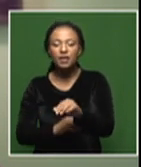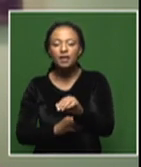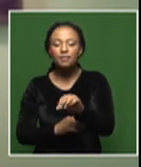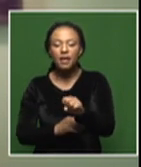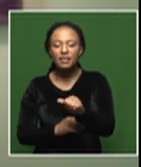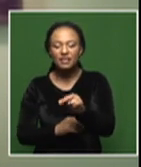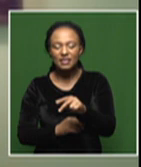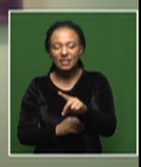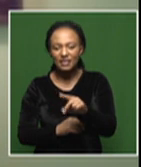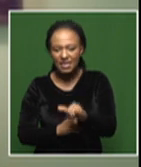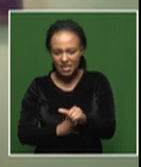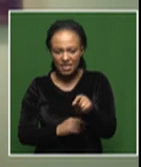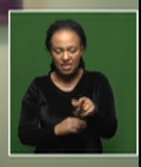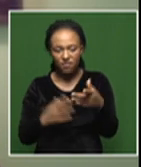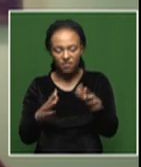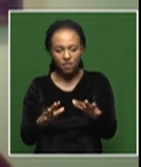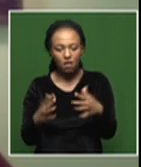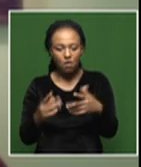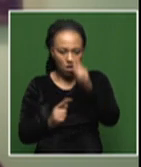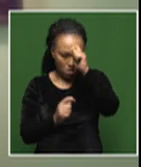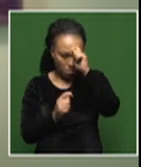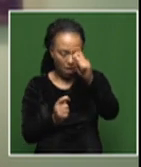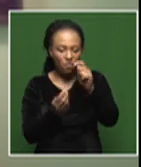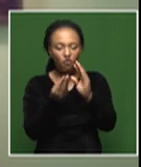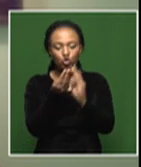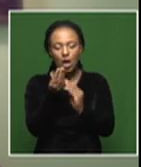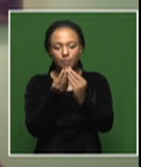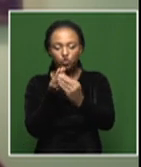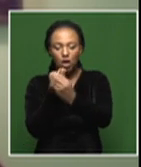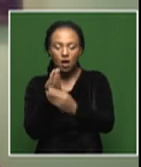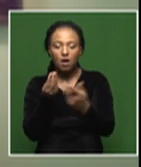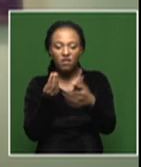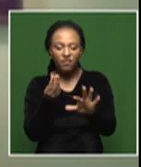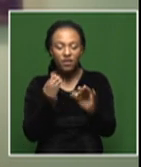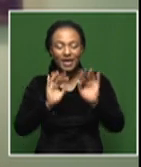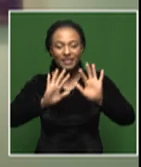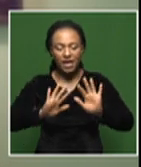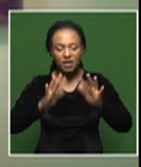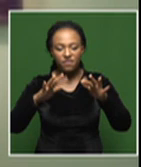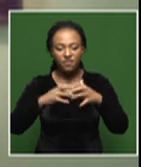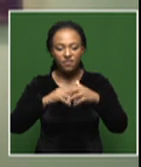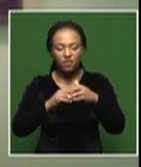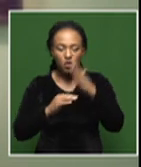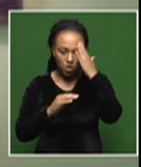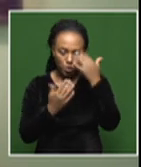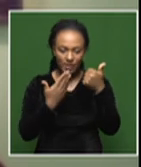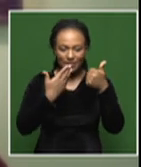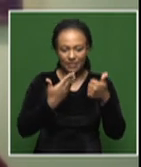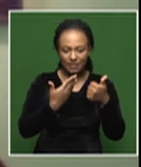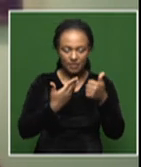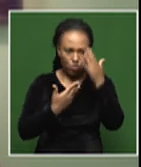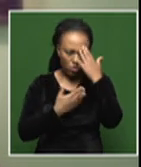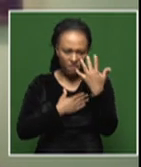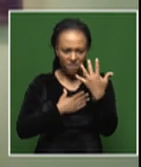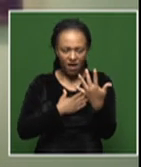Kumalo, is one of his most recognizable sculptures. Only 10 of them were made. We know where 6 of them are, 5 of them